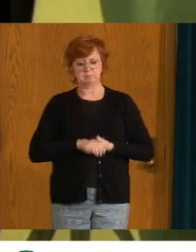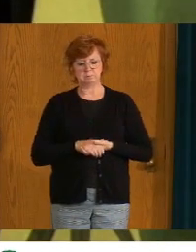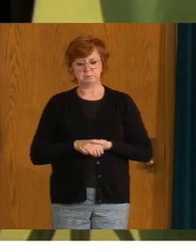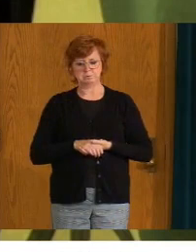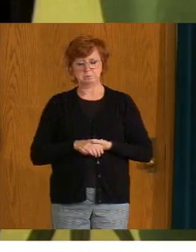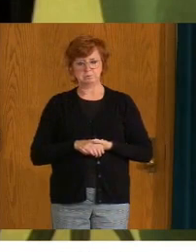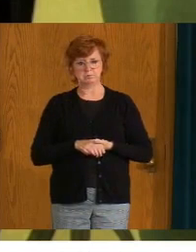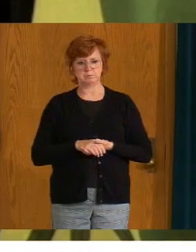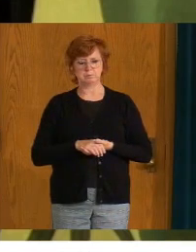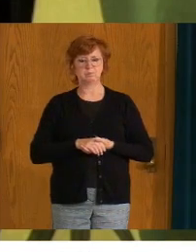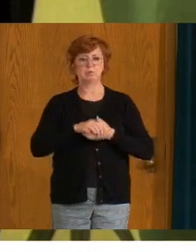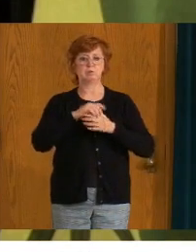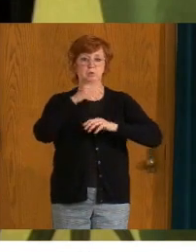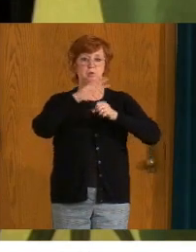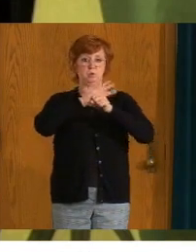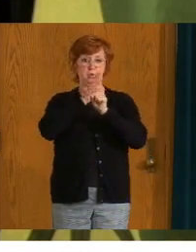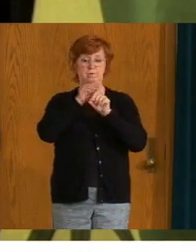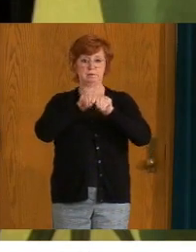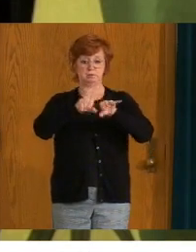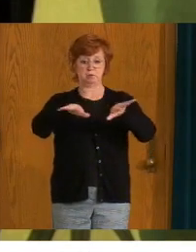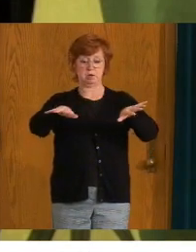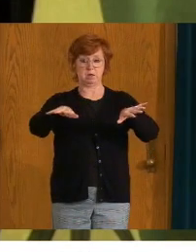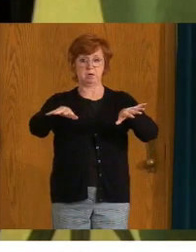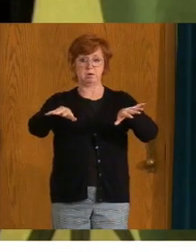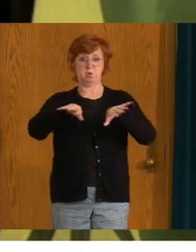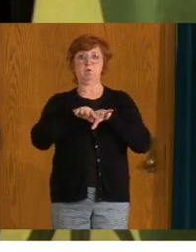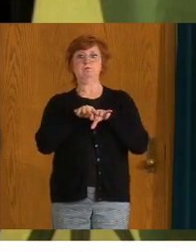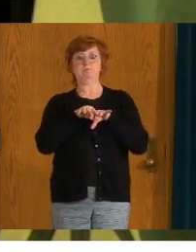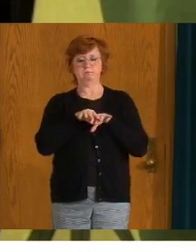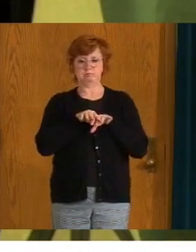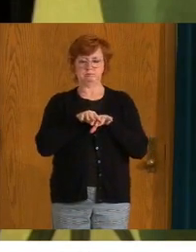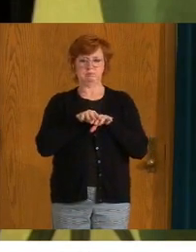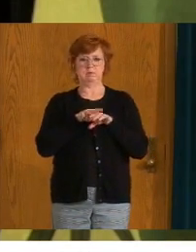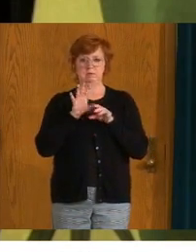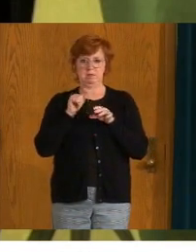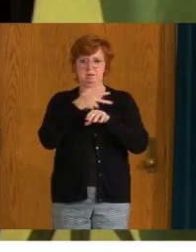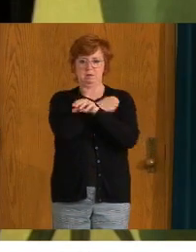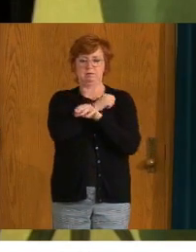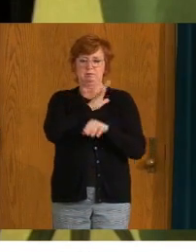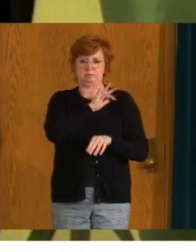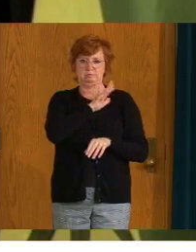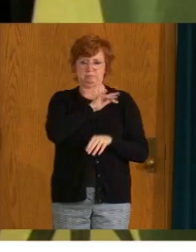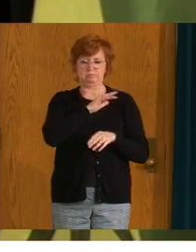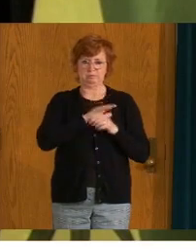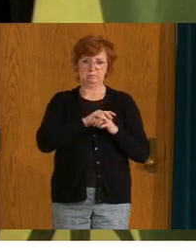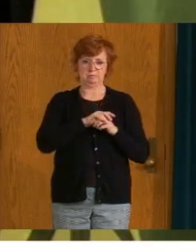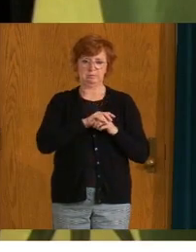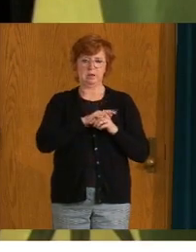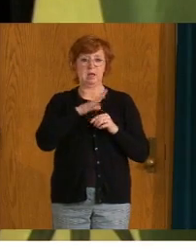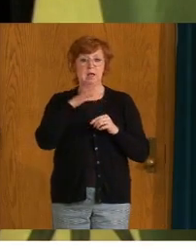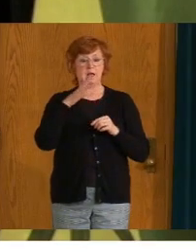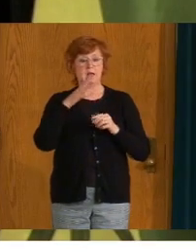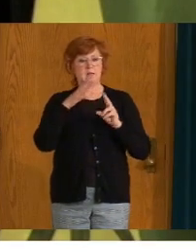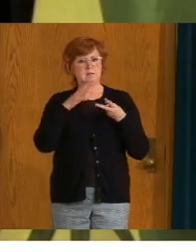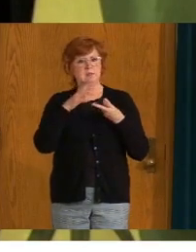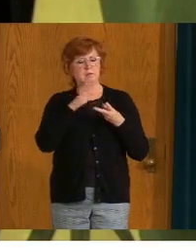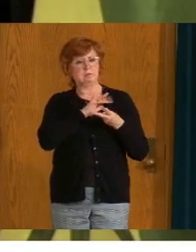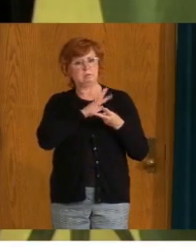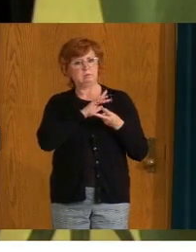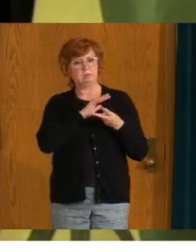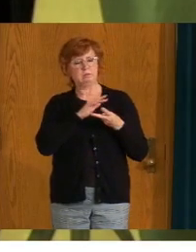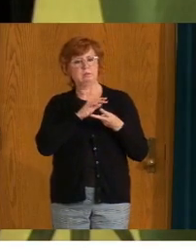the incidence of COVID by exponentially, as Derek had said, but also reduce the sickness and ultimately